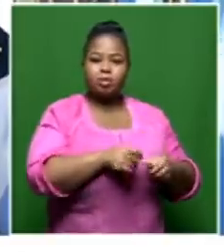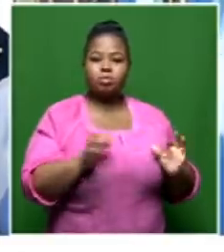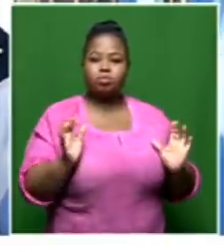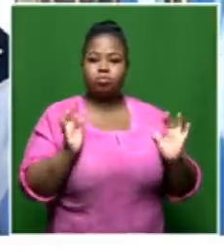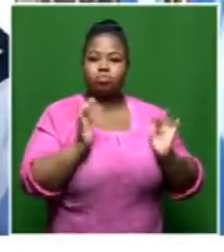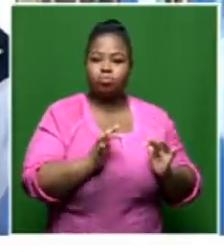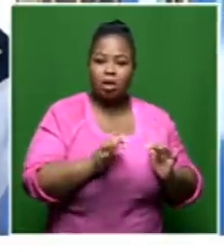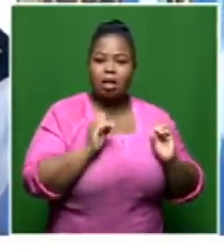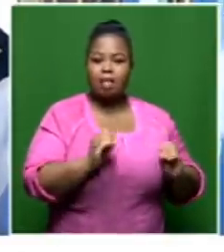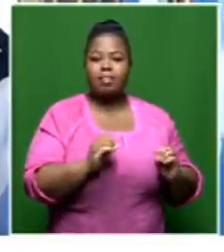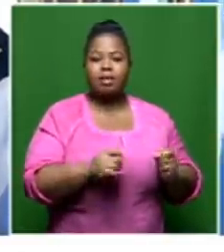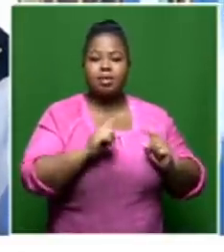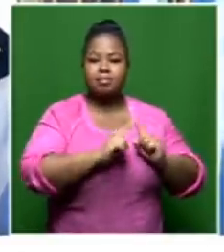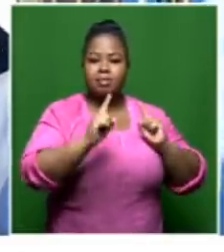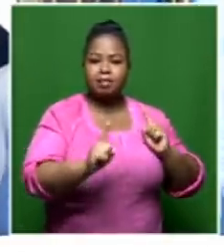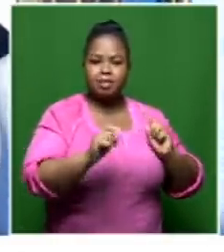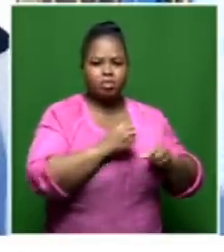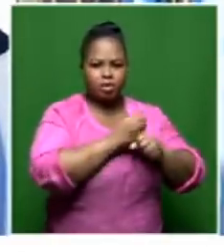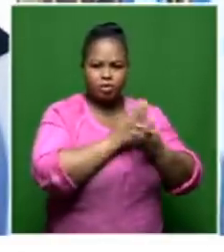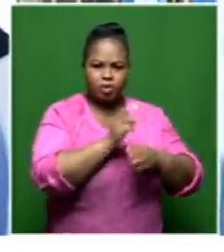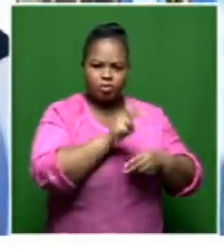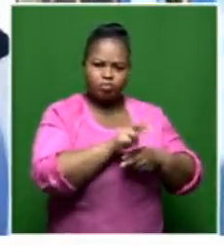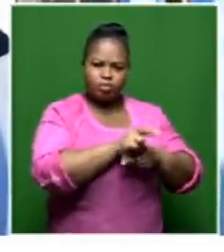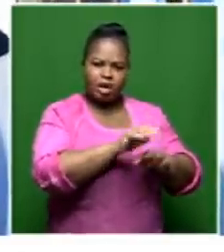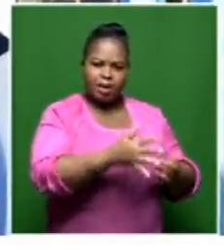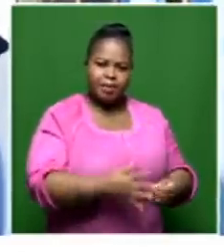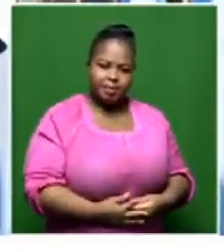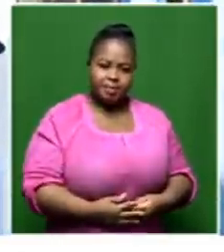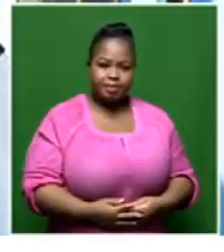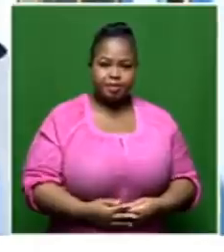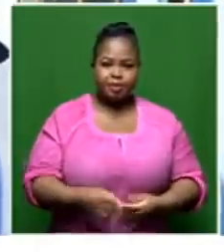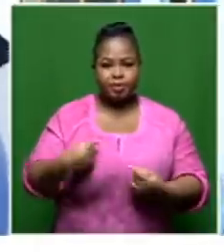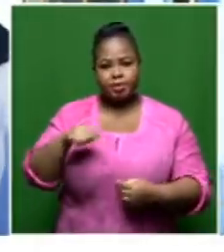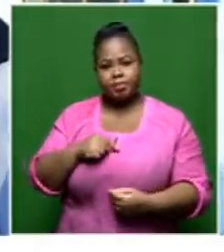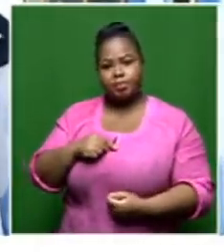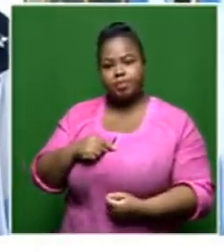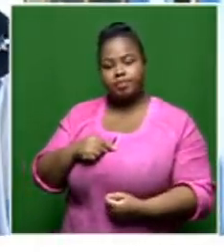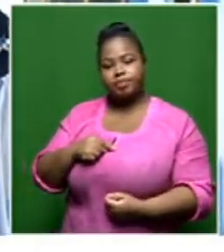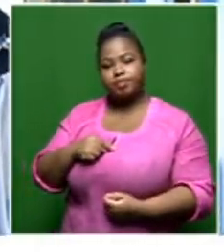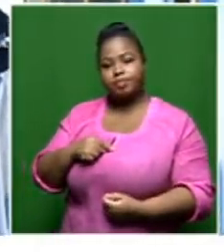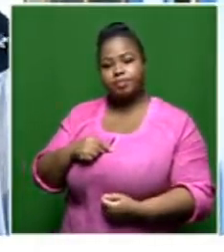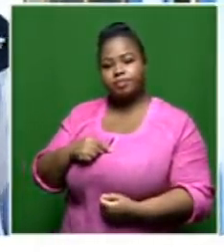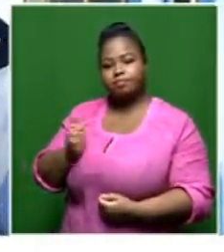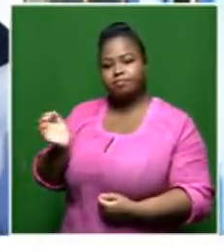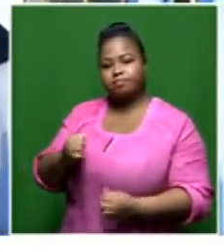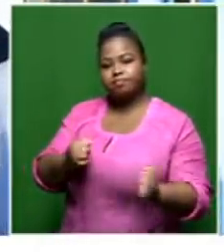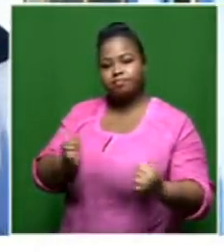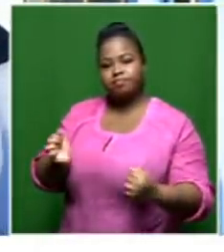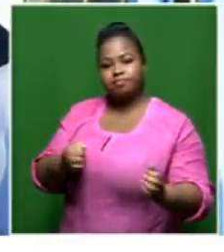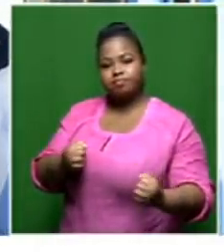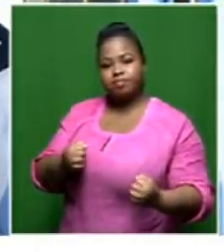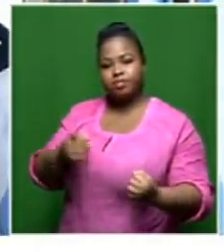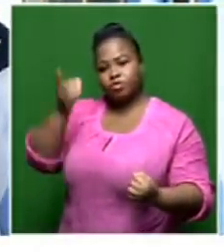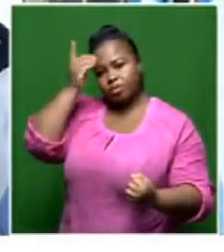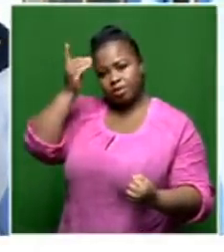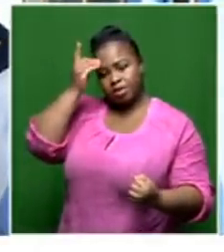groups and also keeping social distance? Well, we have deployed our various units from the